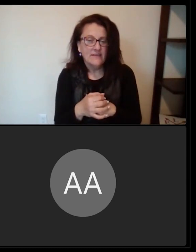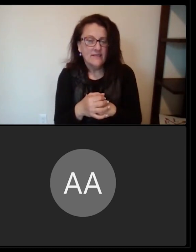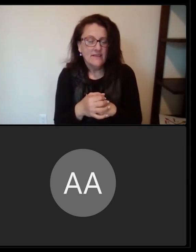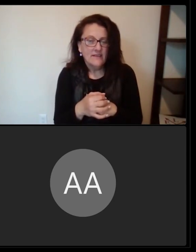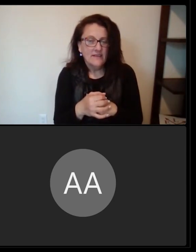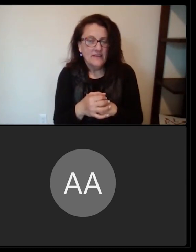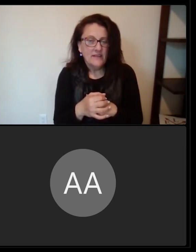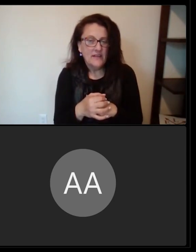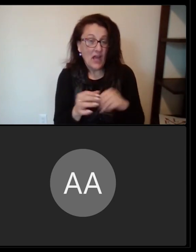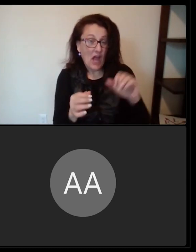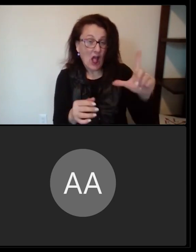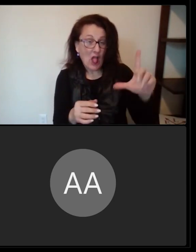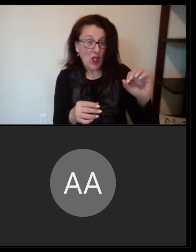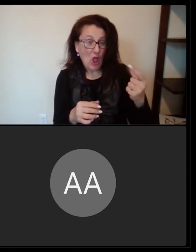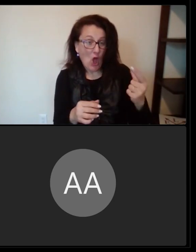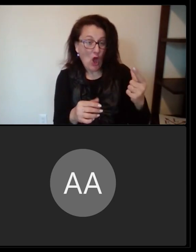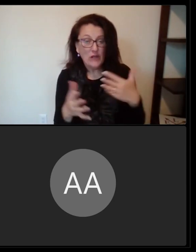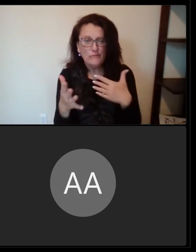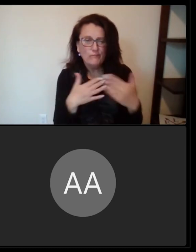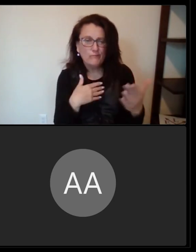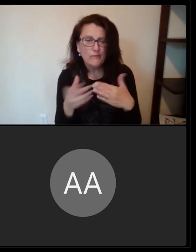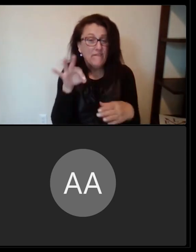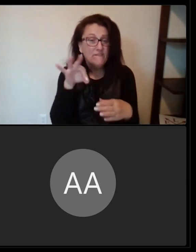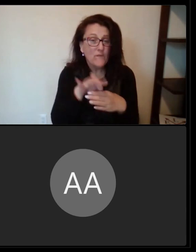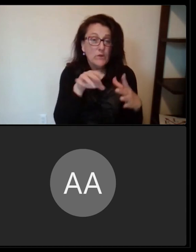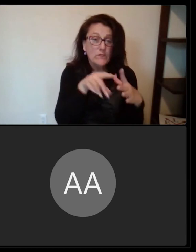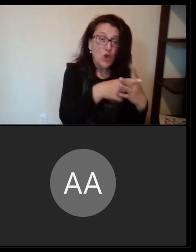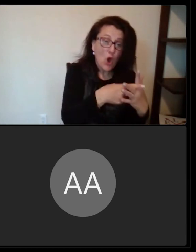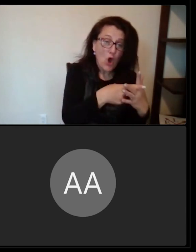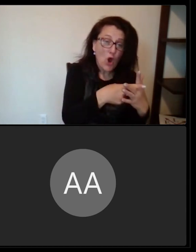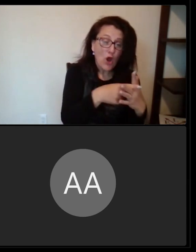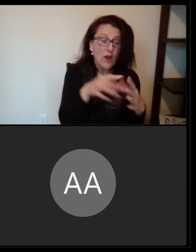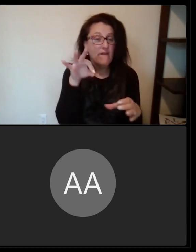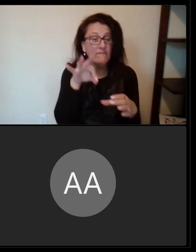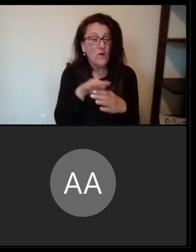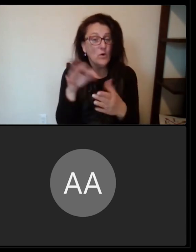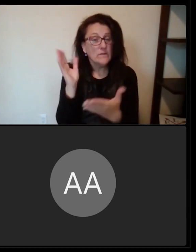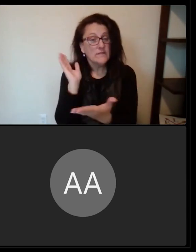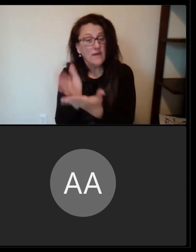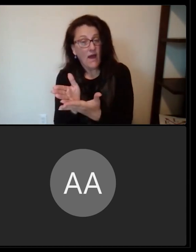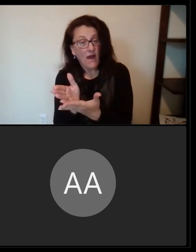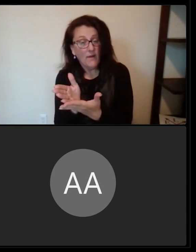through those logs, whether voting started, voting stopped,